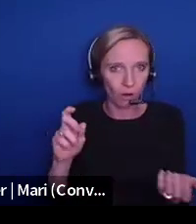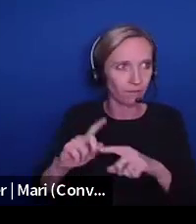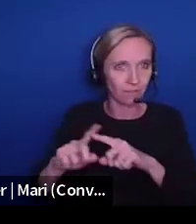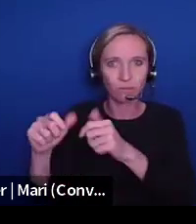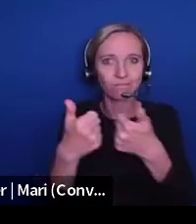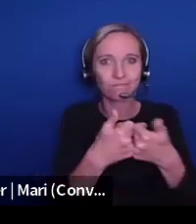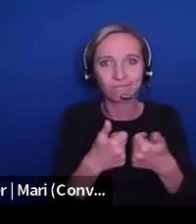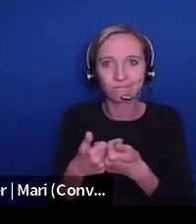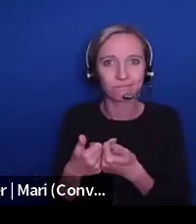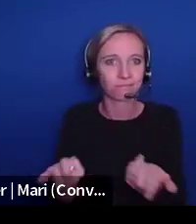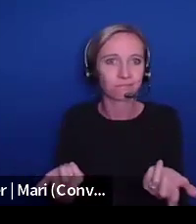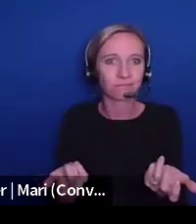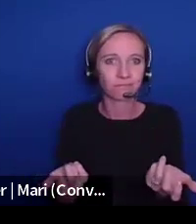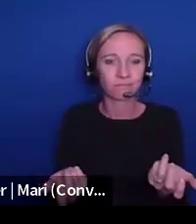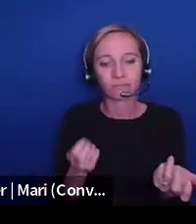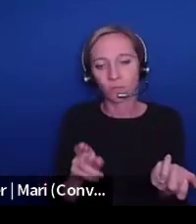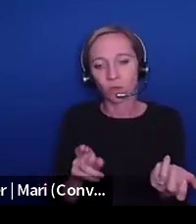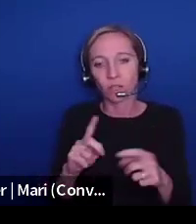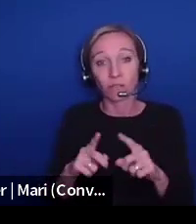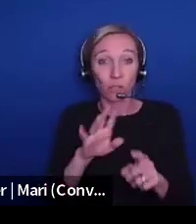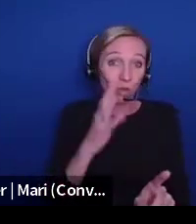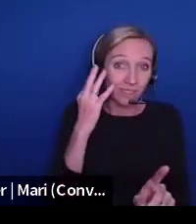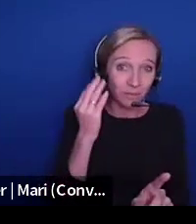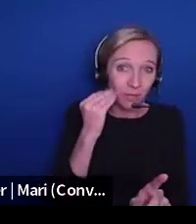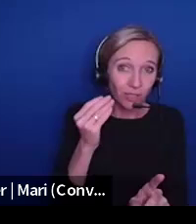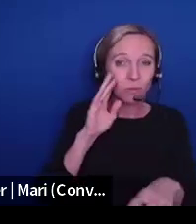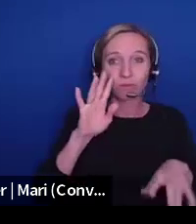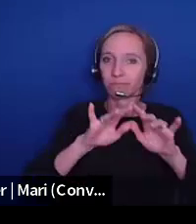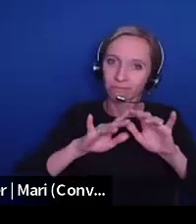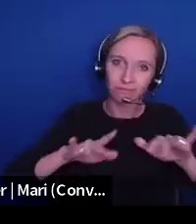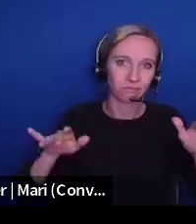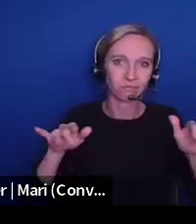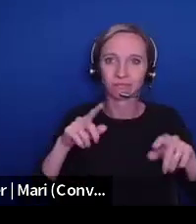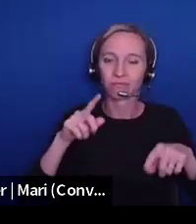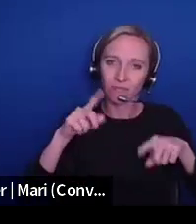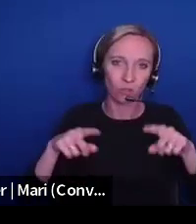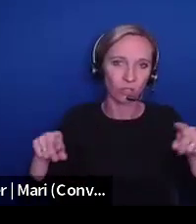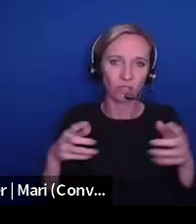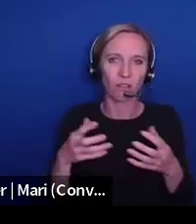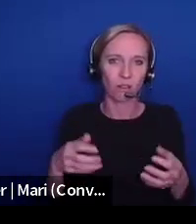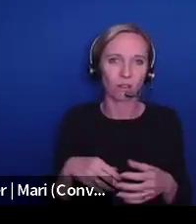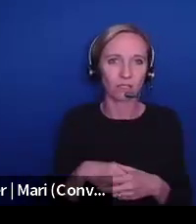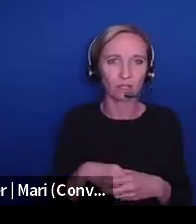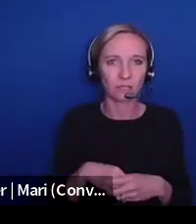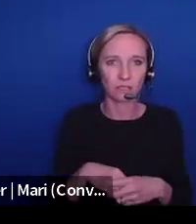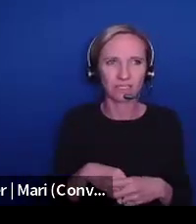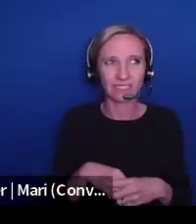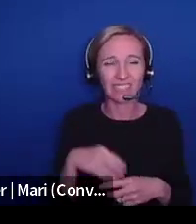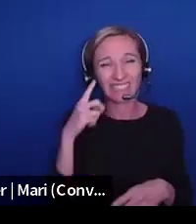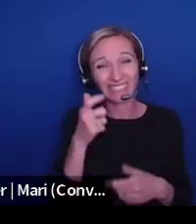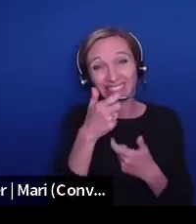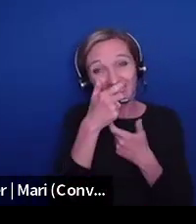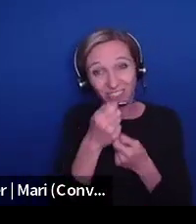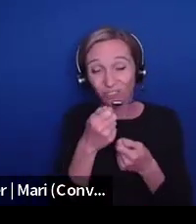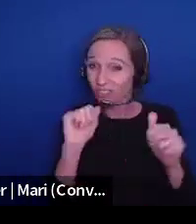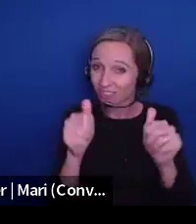challenges, right? Like, or different, like your experience will vary a lot, but I think that's a interesting